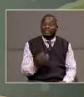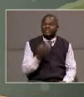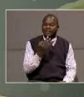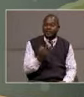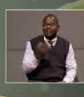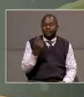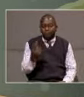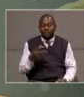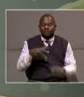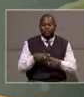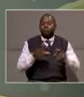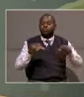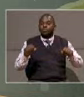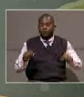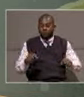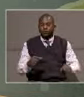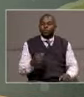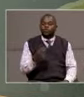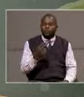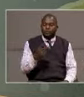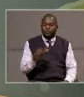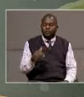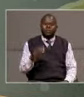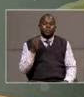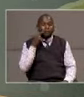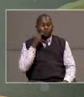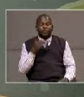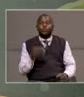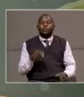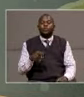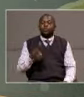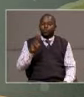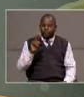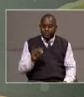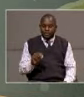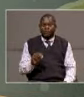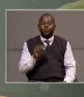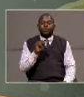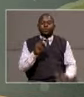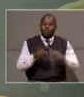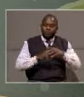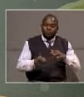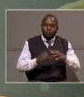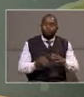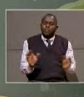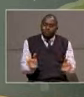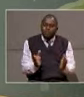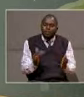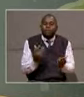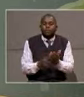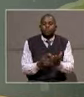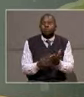motorcycles worth 728 million shillings from the United Nations High Commission for Refugees to boost Uganda's